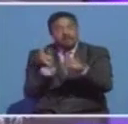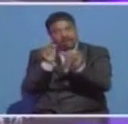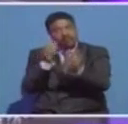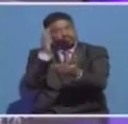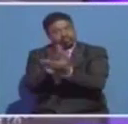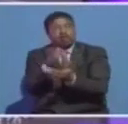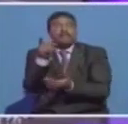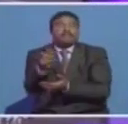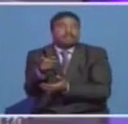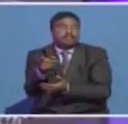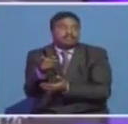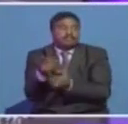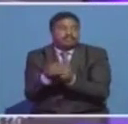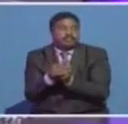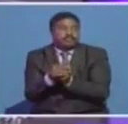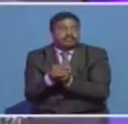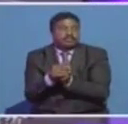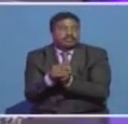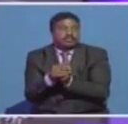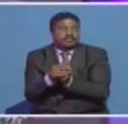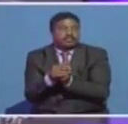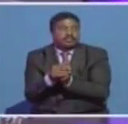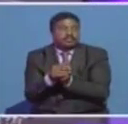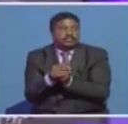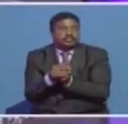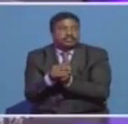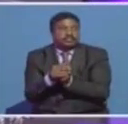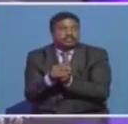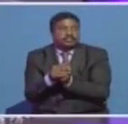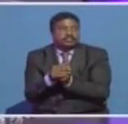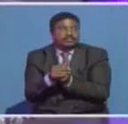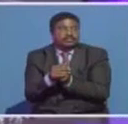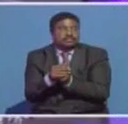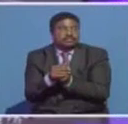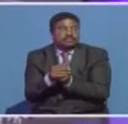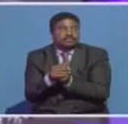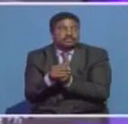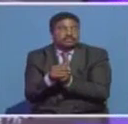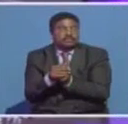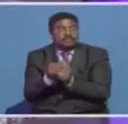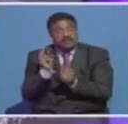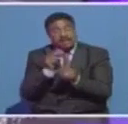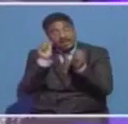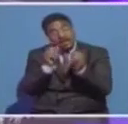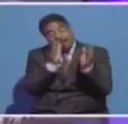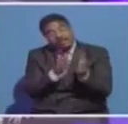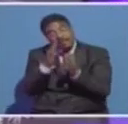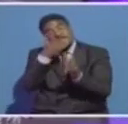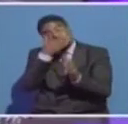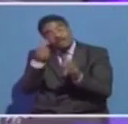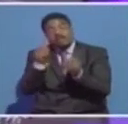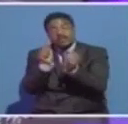being reactive, as you earlier mentioned. Then we can also be better prepared in terms of